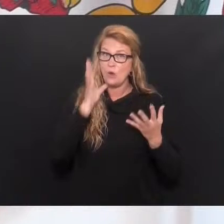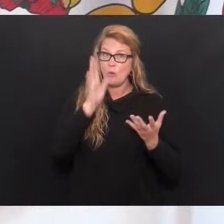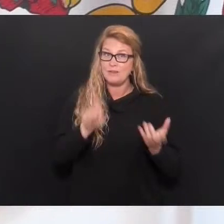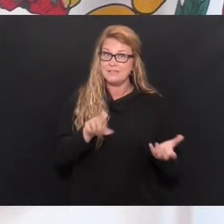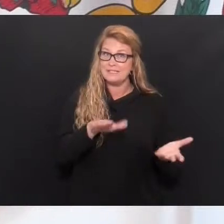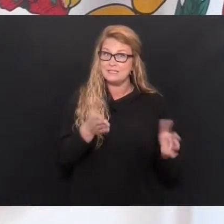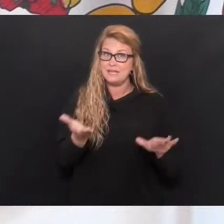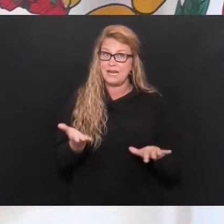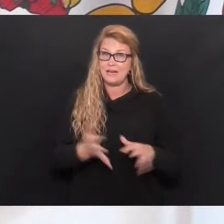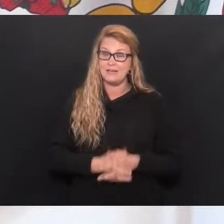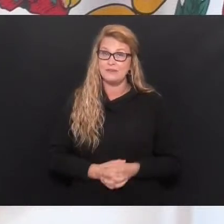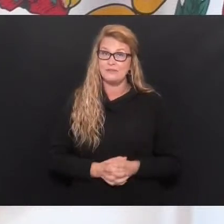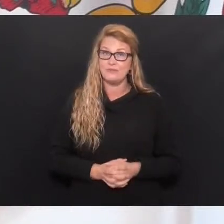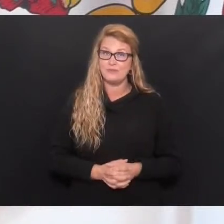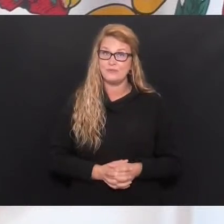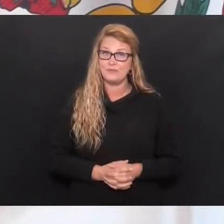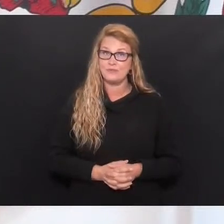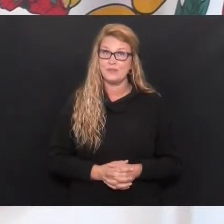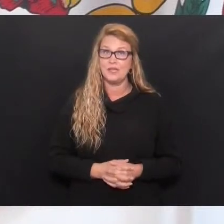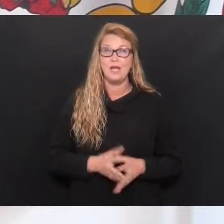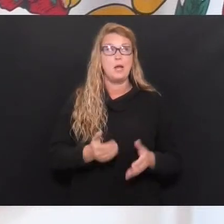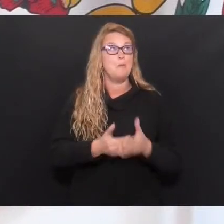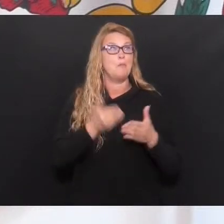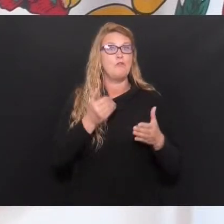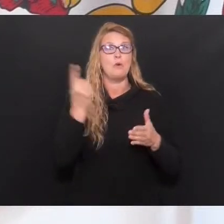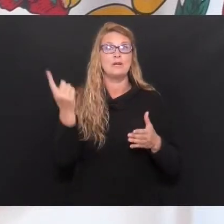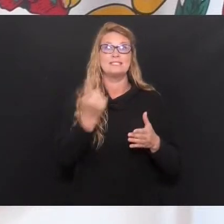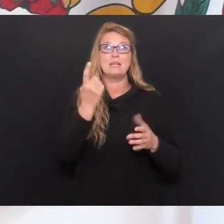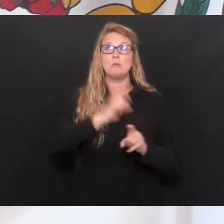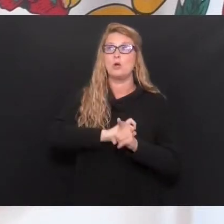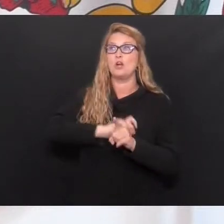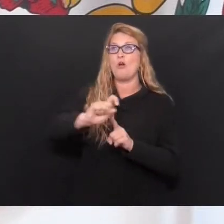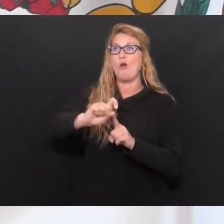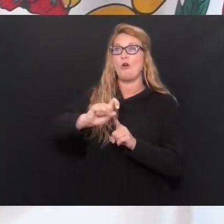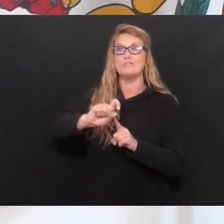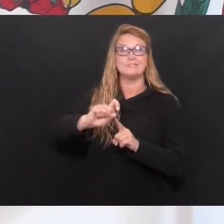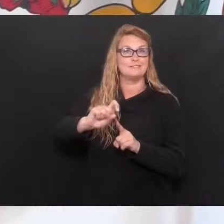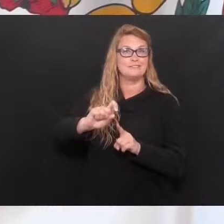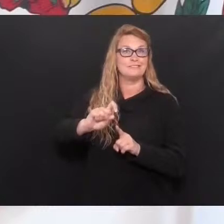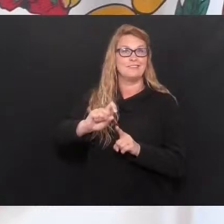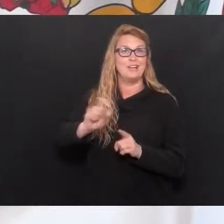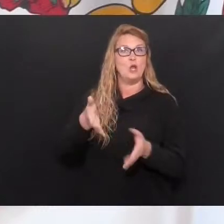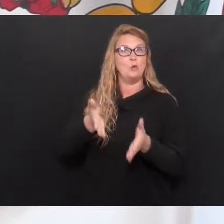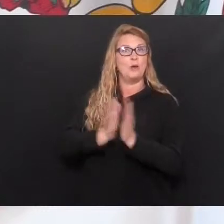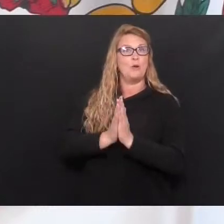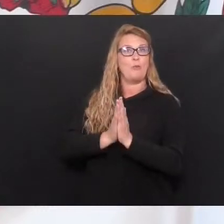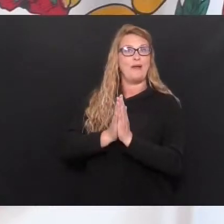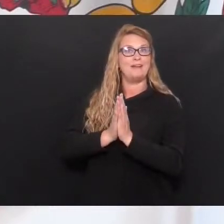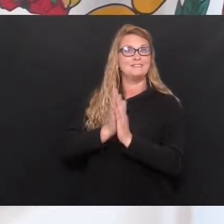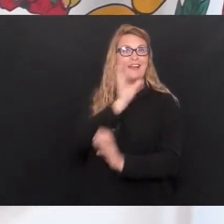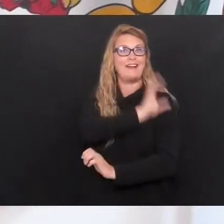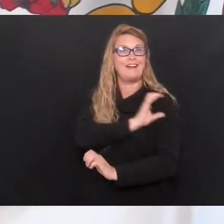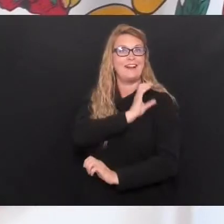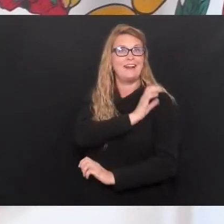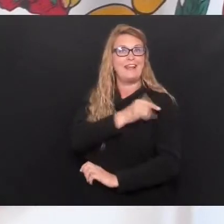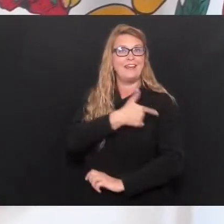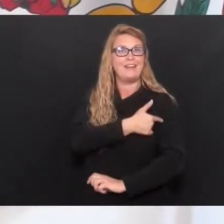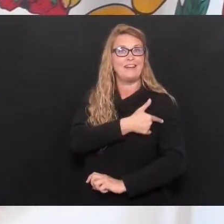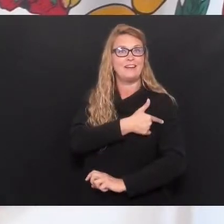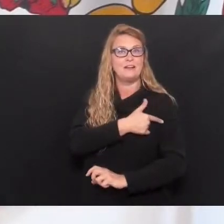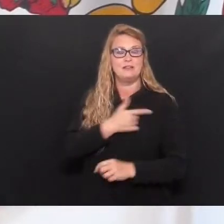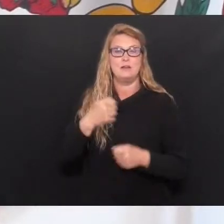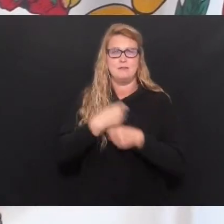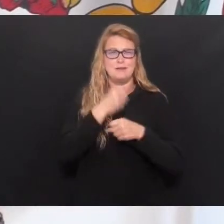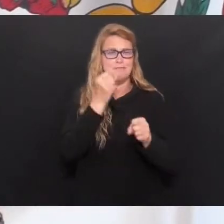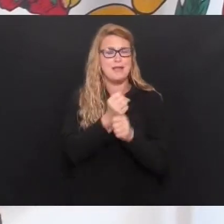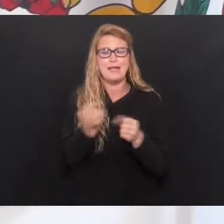lose before somebody will make a call? Somebody will call and at least make it easier for people